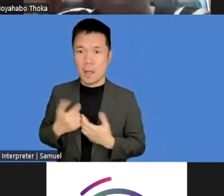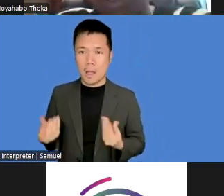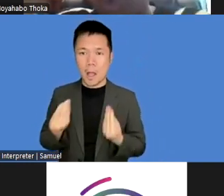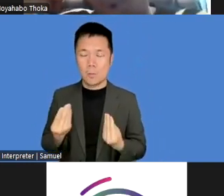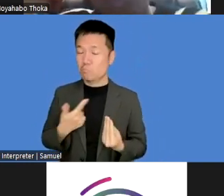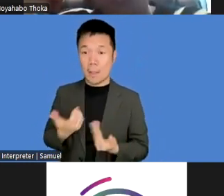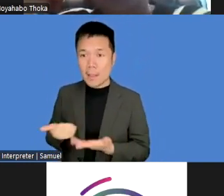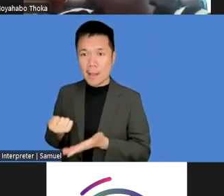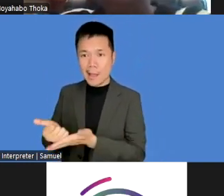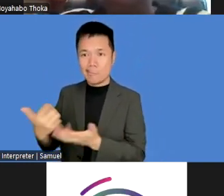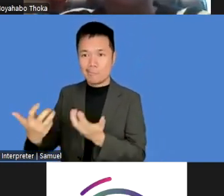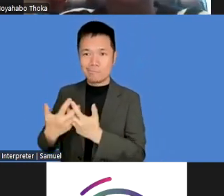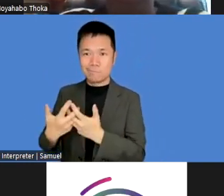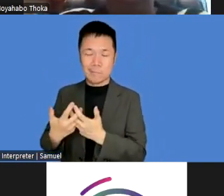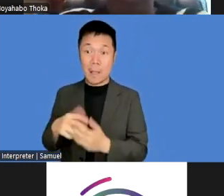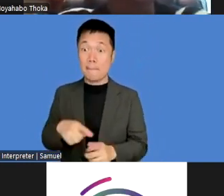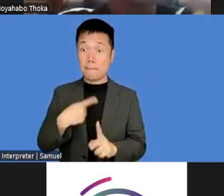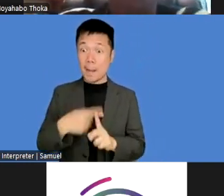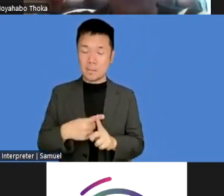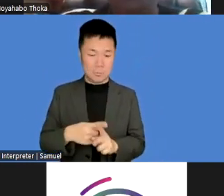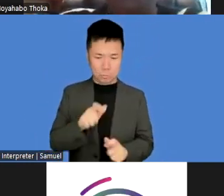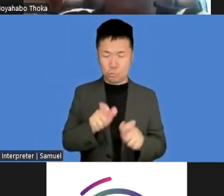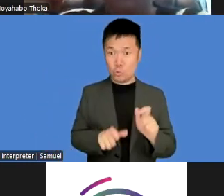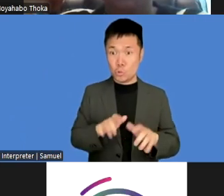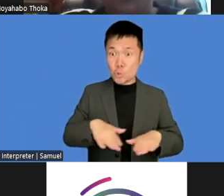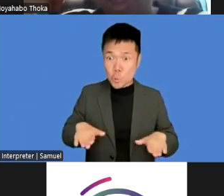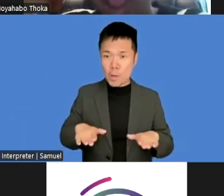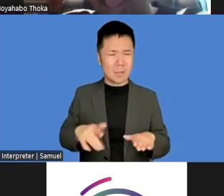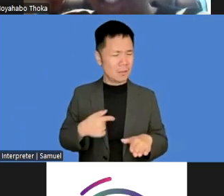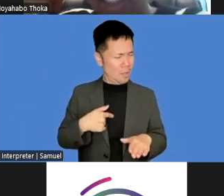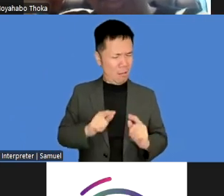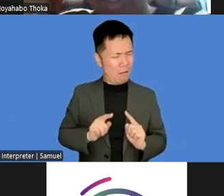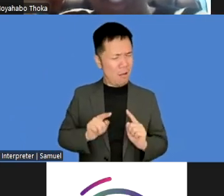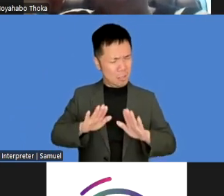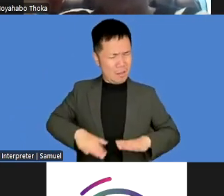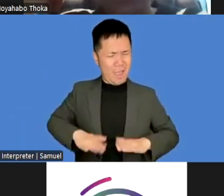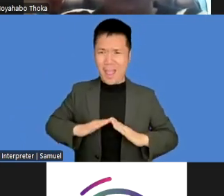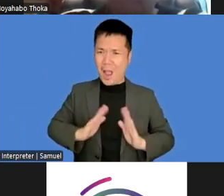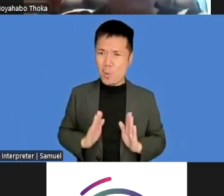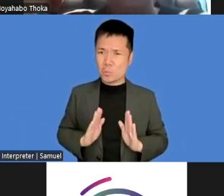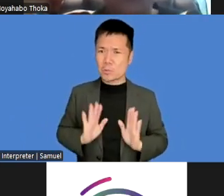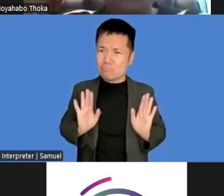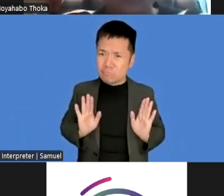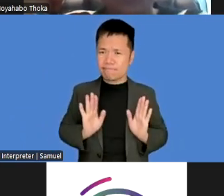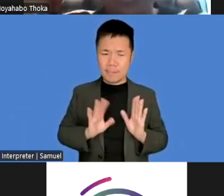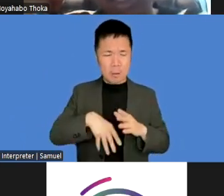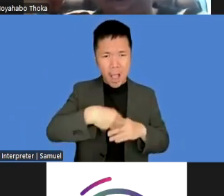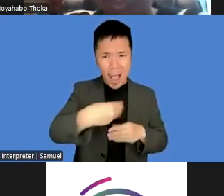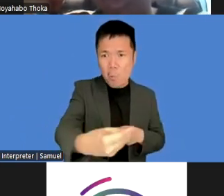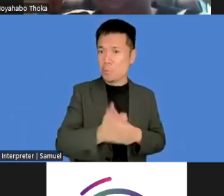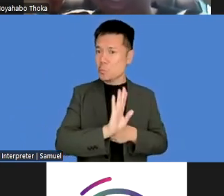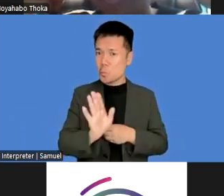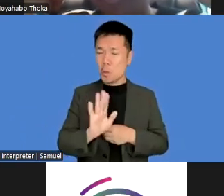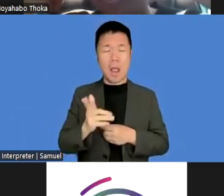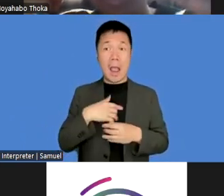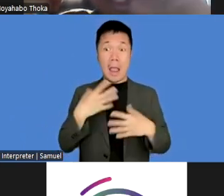who remained at home, whereas children who did not have disabilities had such arrangements already integrated in the